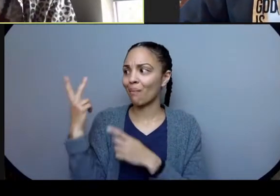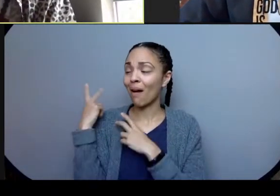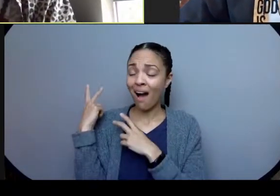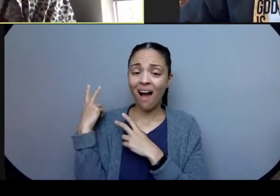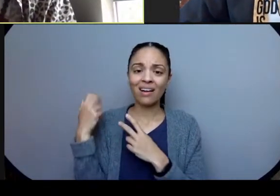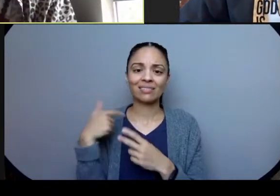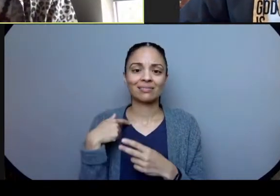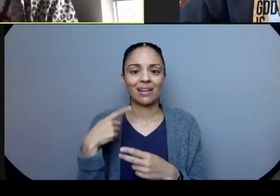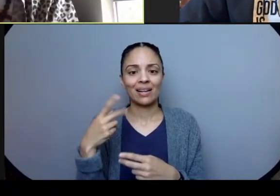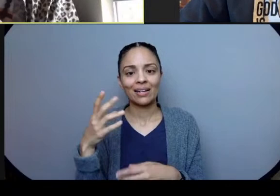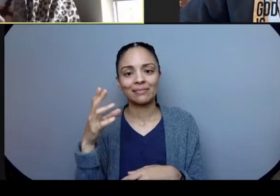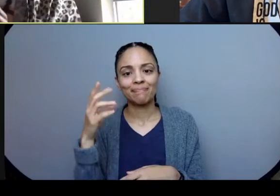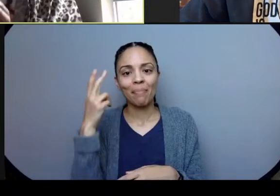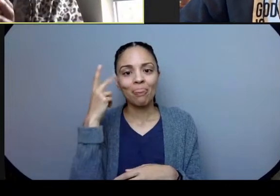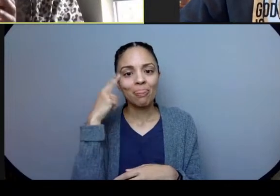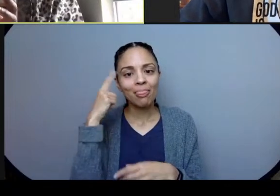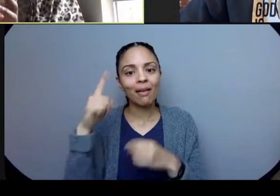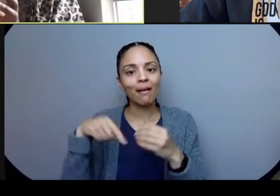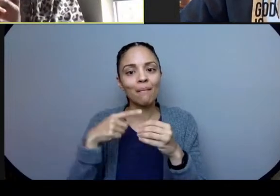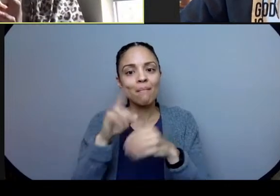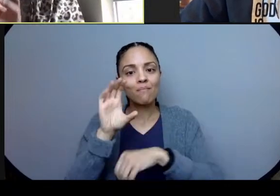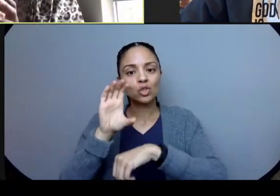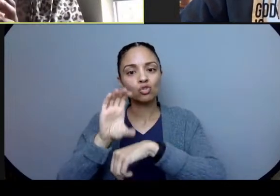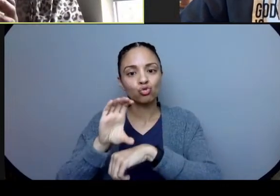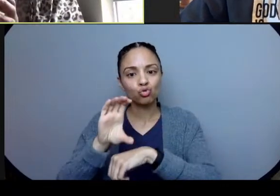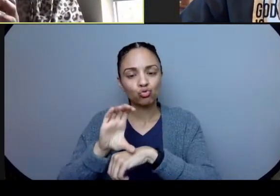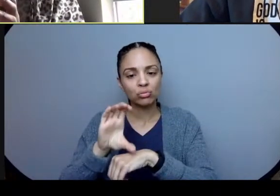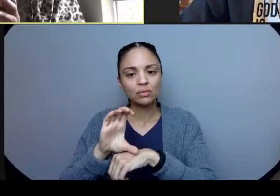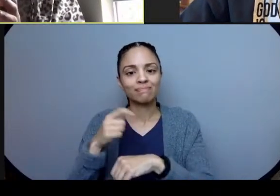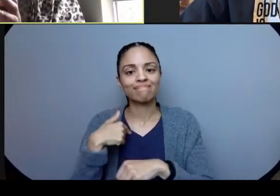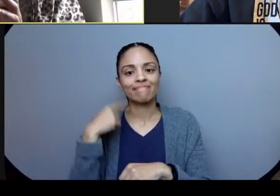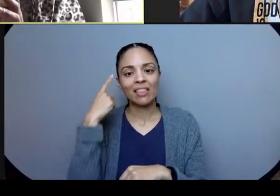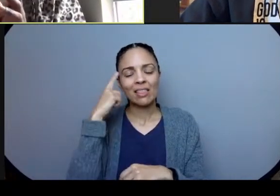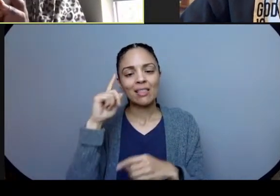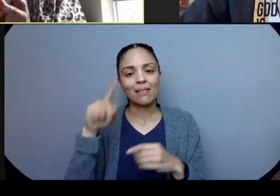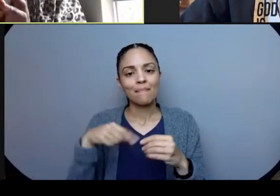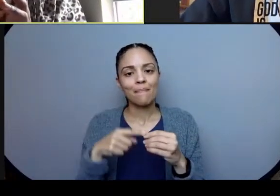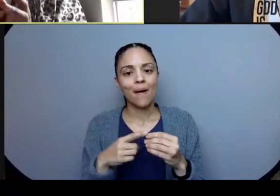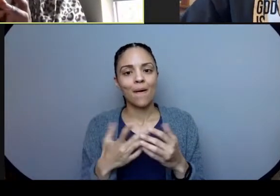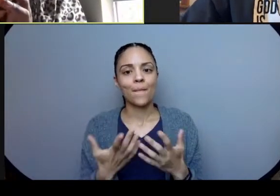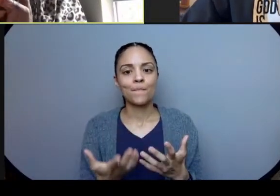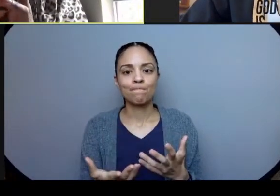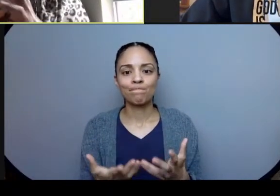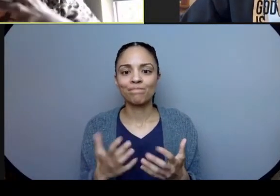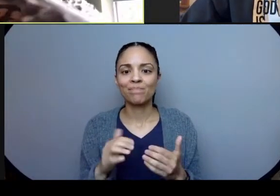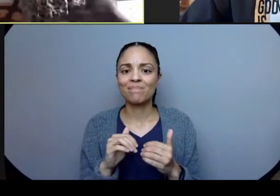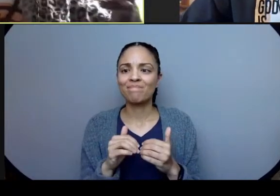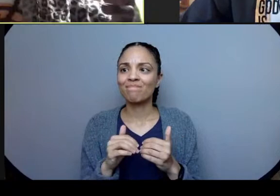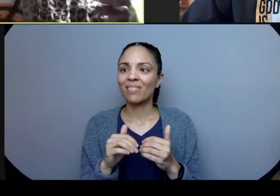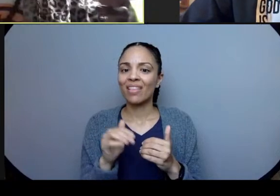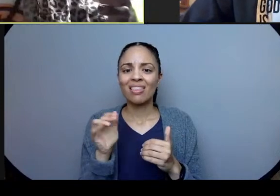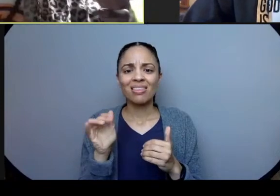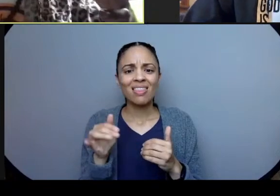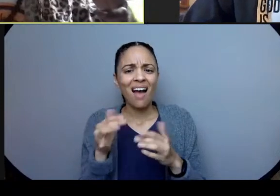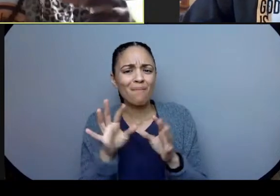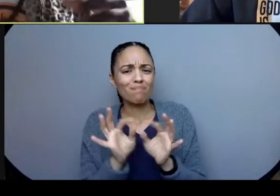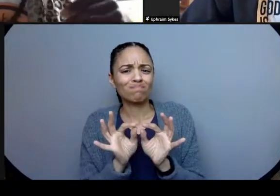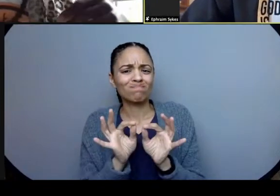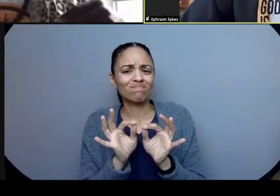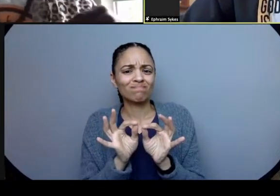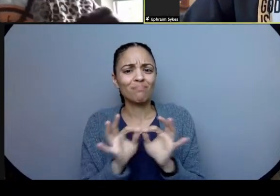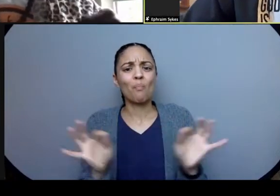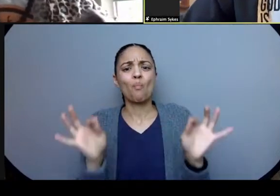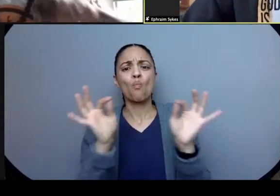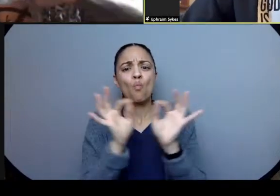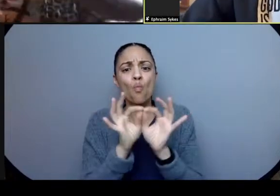church, and the importance of that, you know, the space, because you know we have all